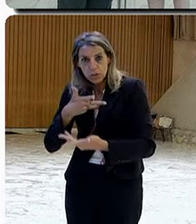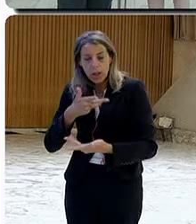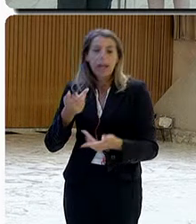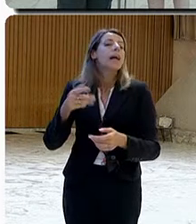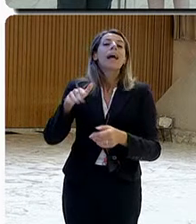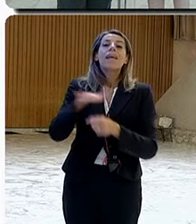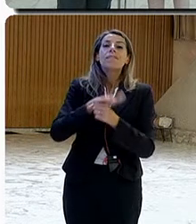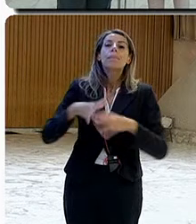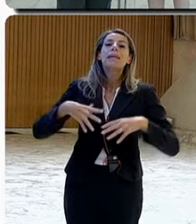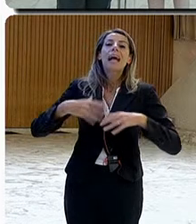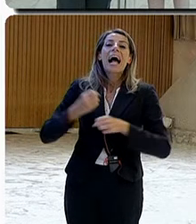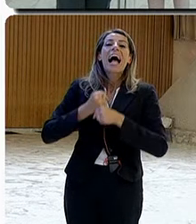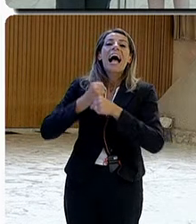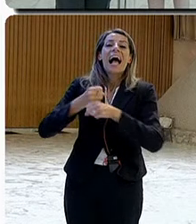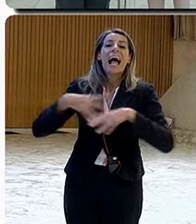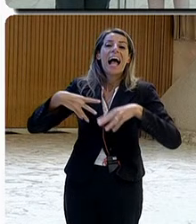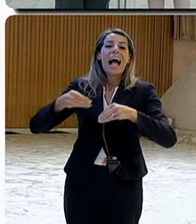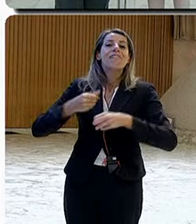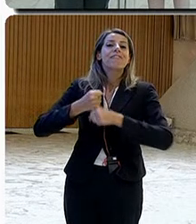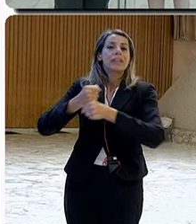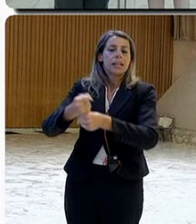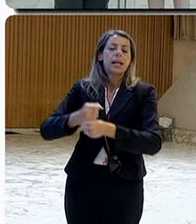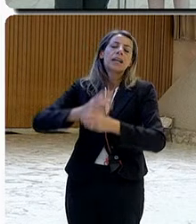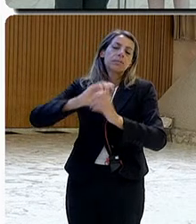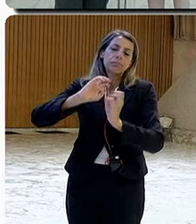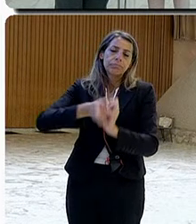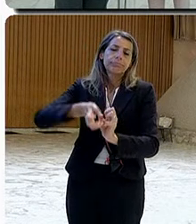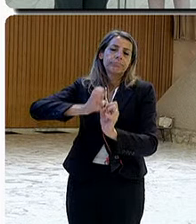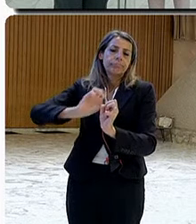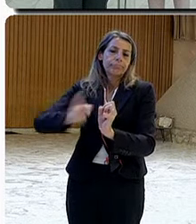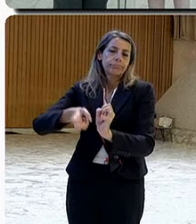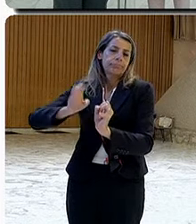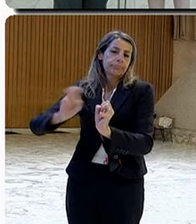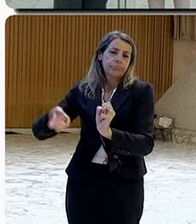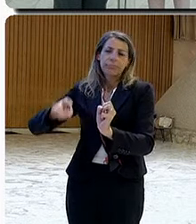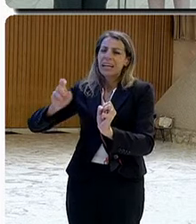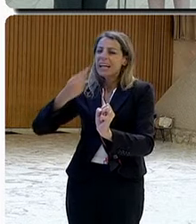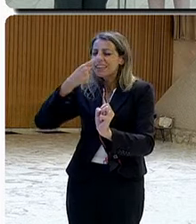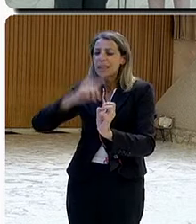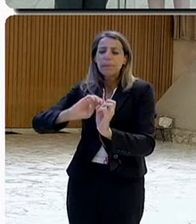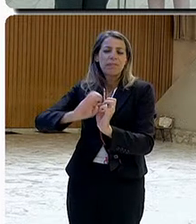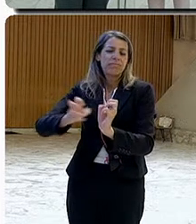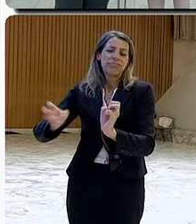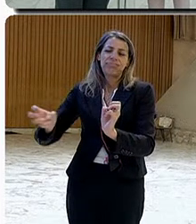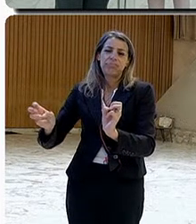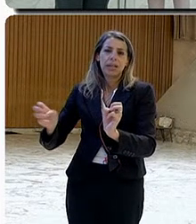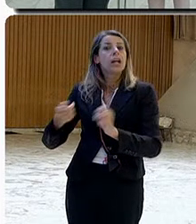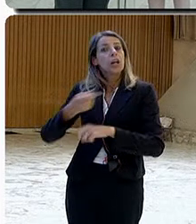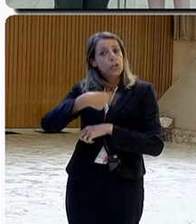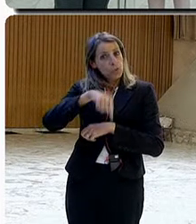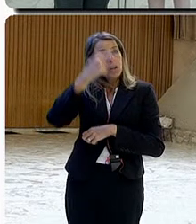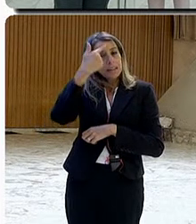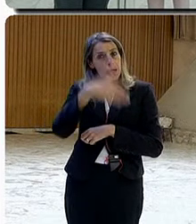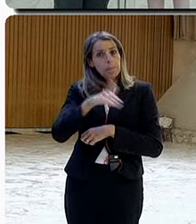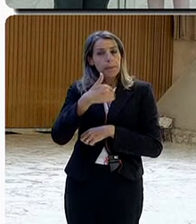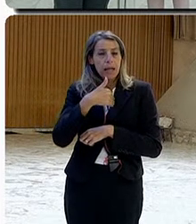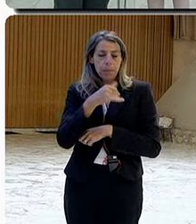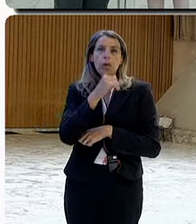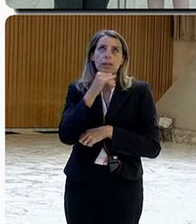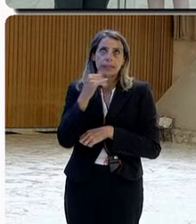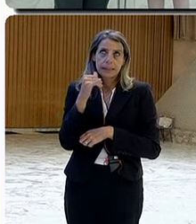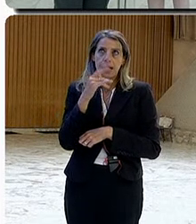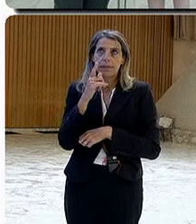etc., while still giving proper due to households rooted in the sacrament of matrimony. This is